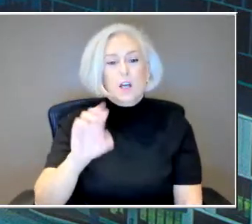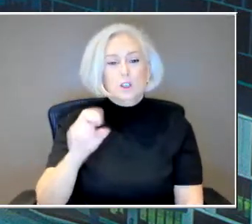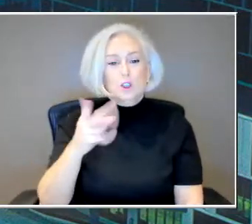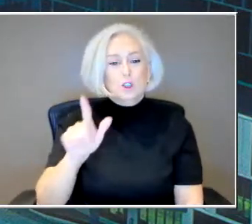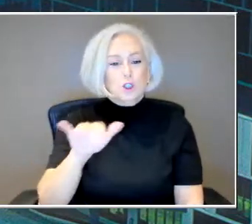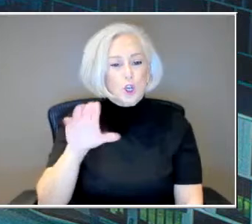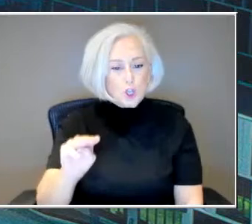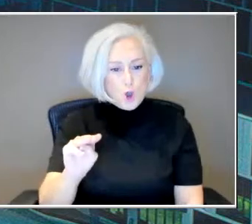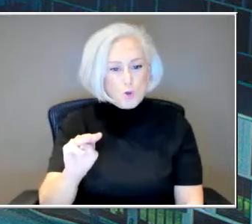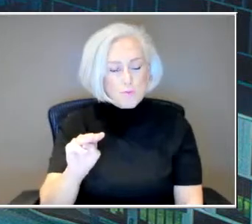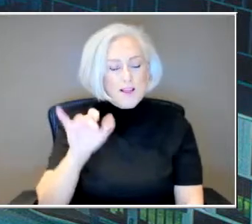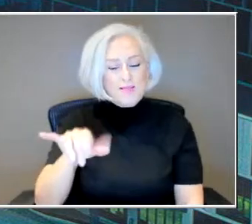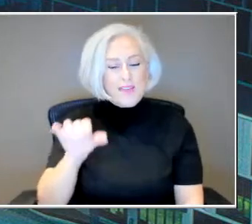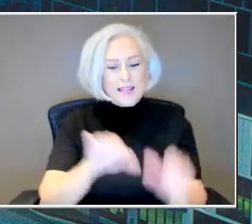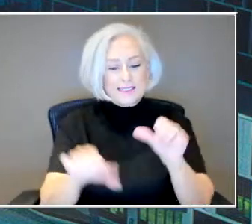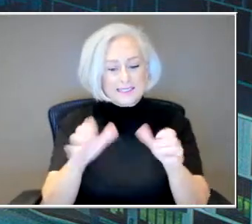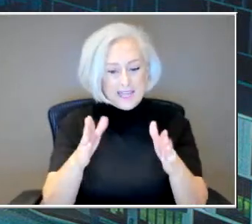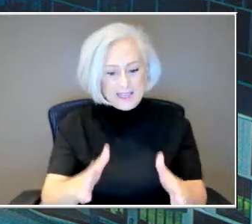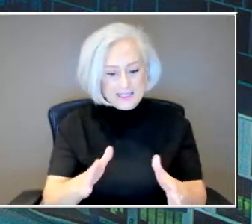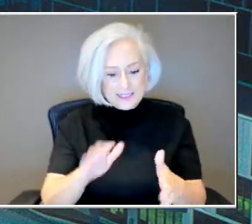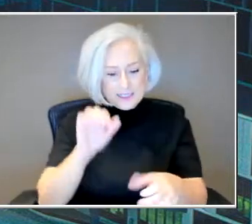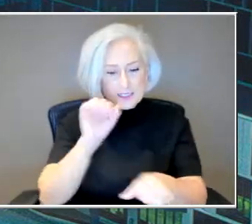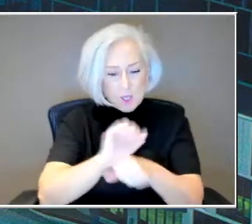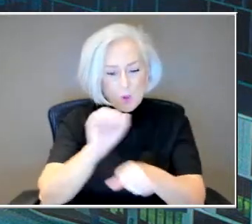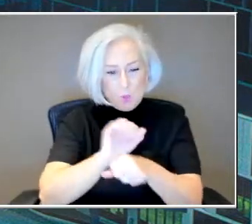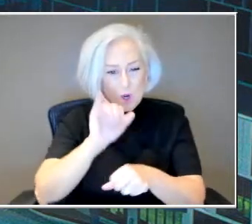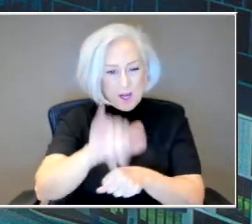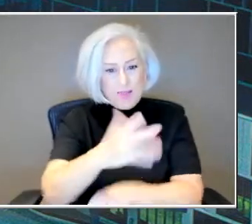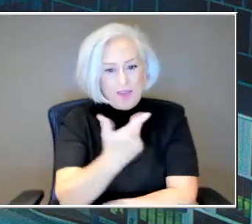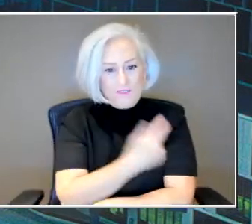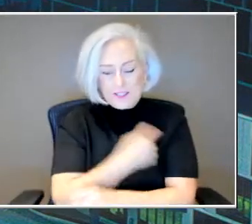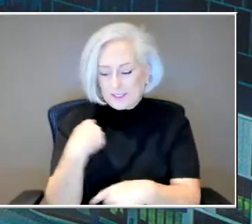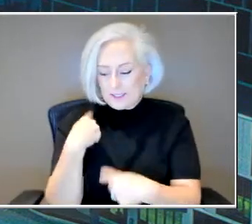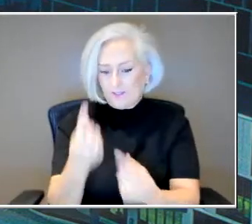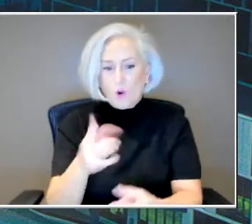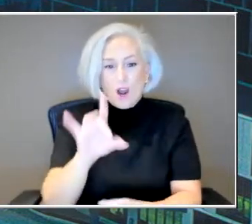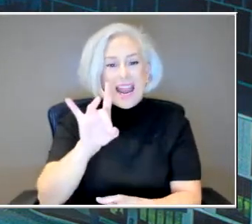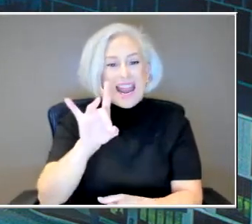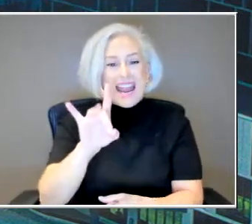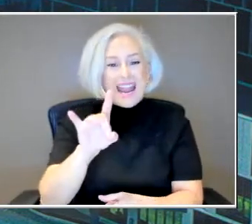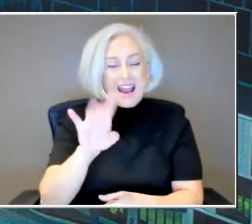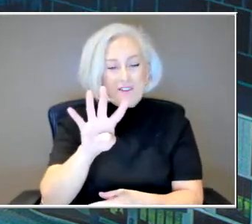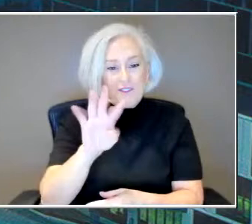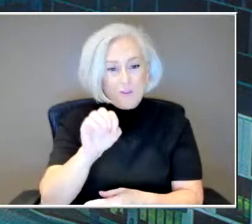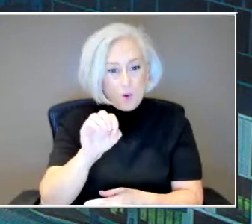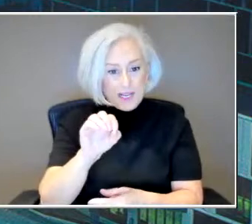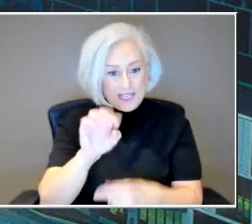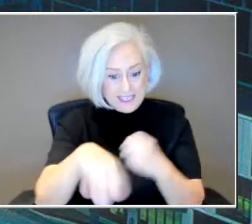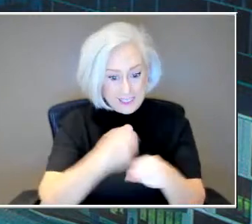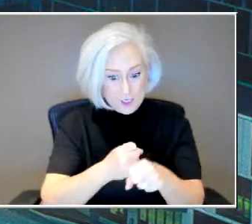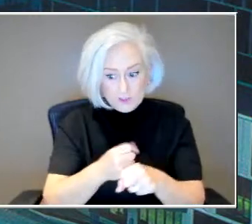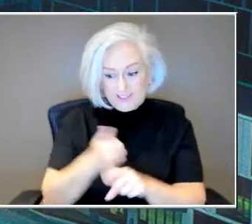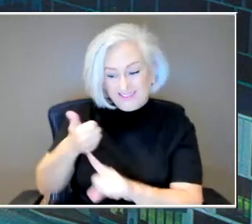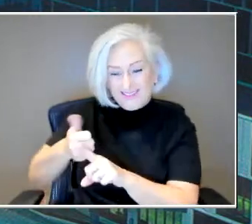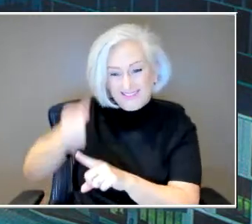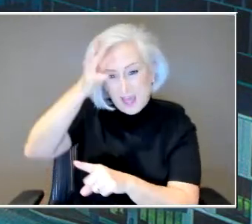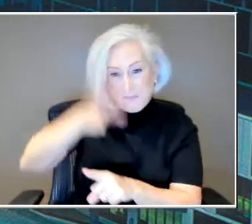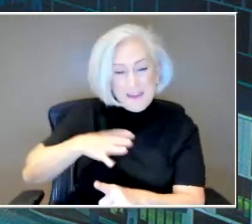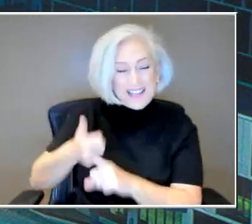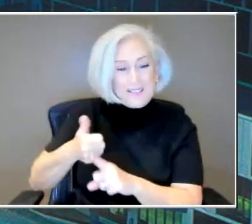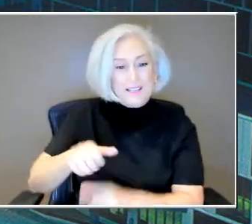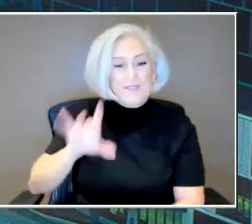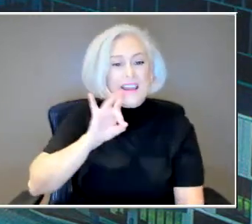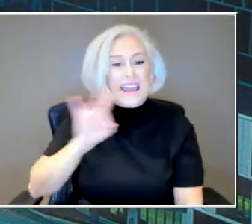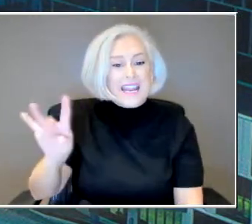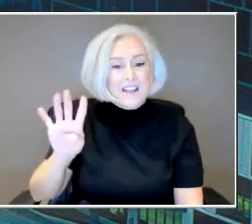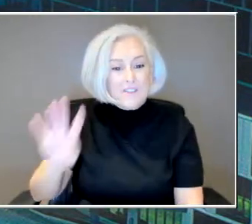working on these vaccines for the past 40 years. He is now 84 years old, and finally the situation was ripe to